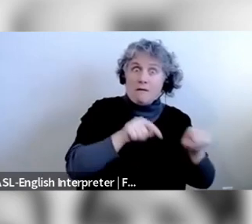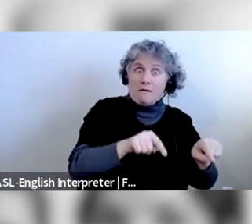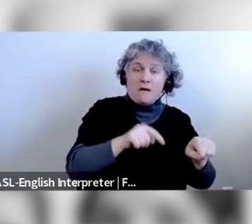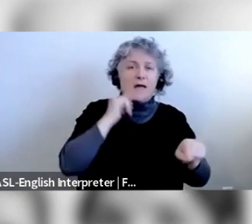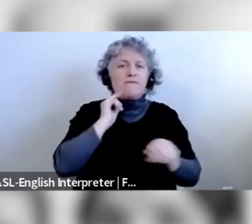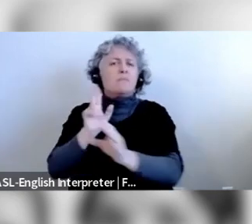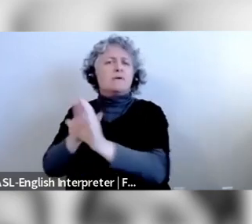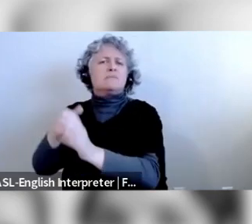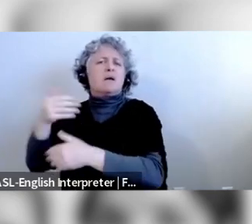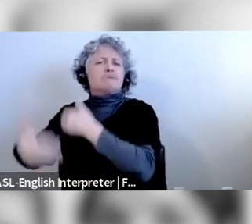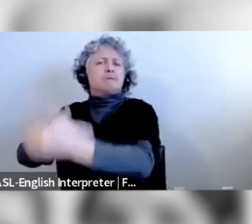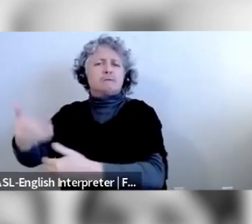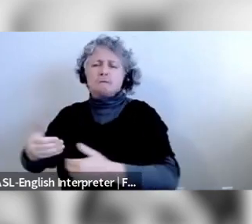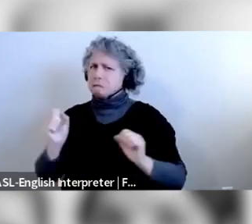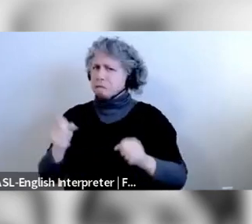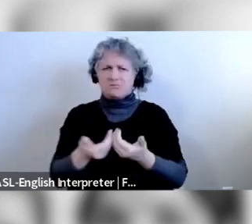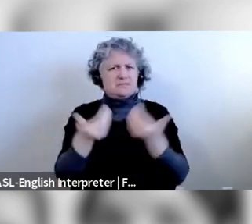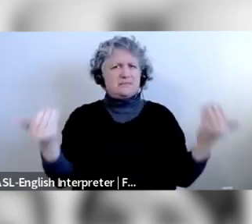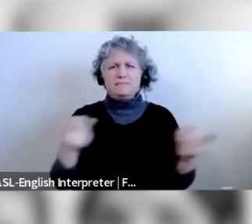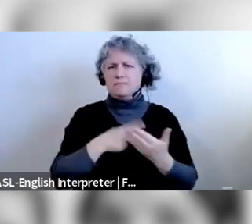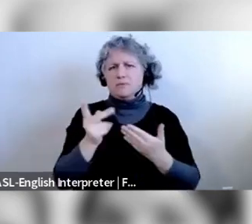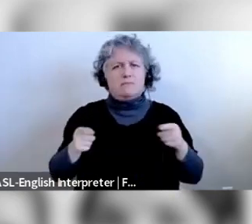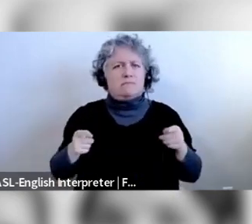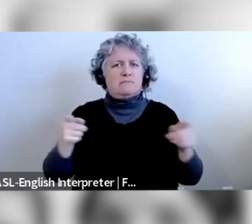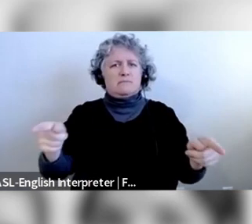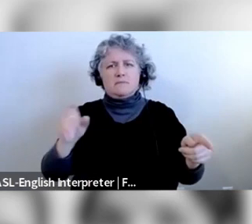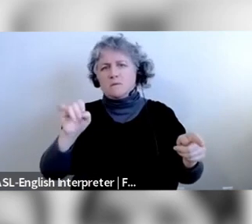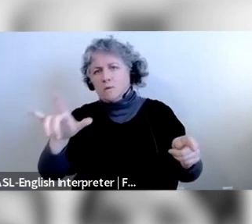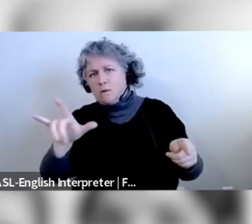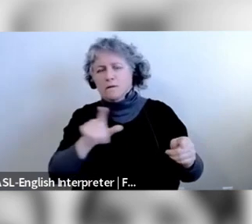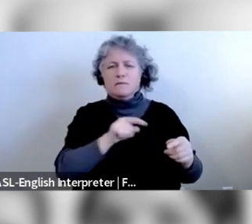you're absolutely eligible. It is a fully separate program from COIL.